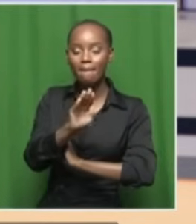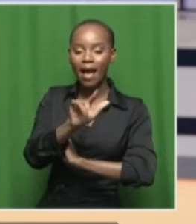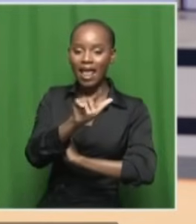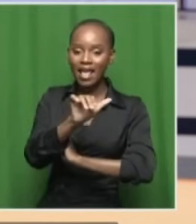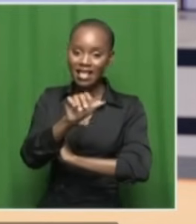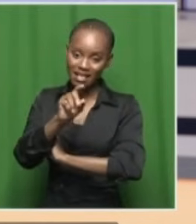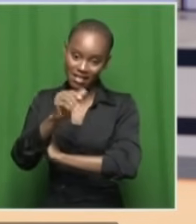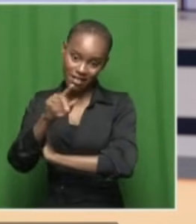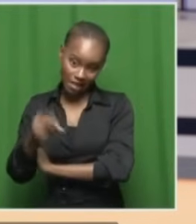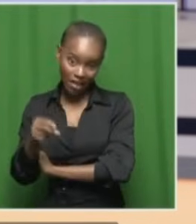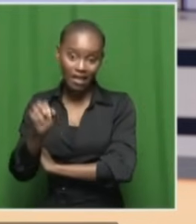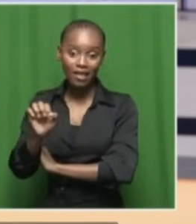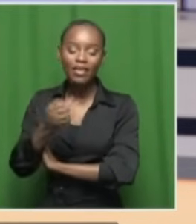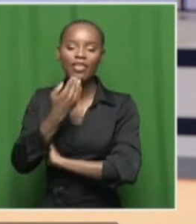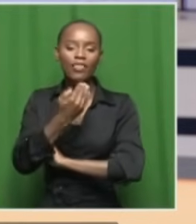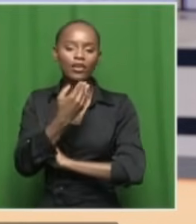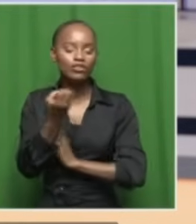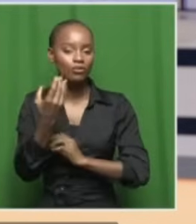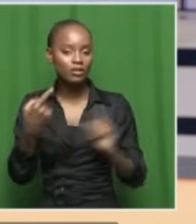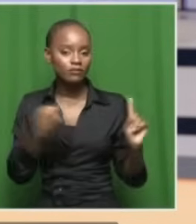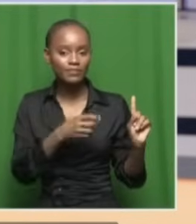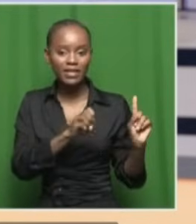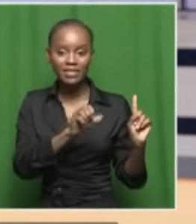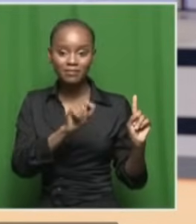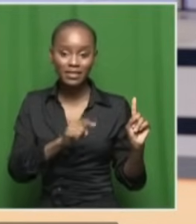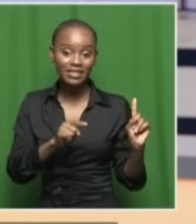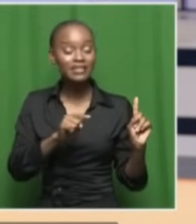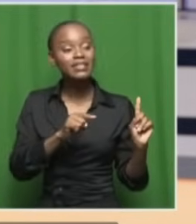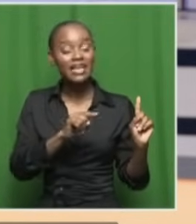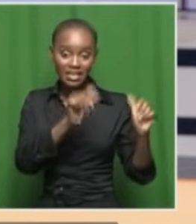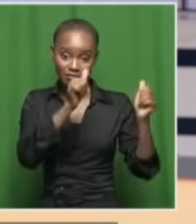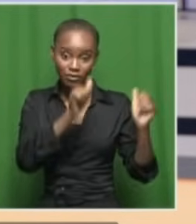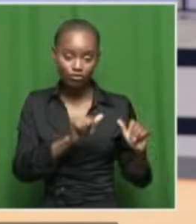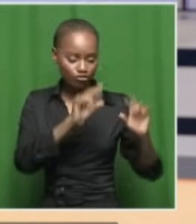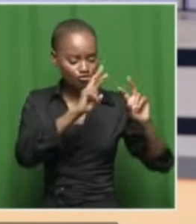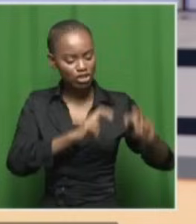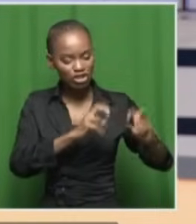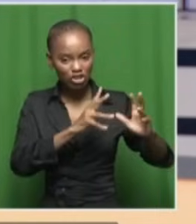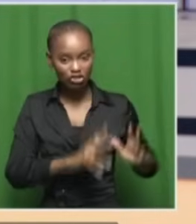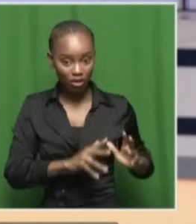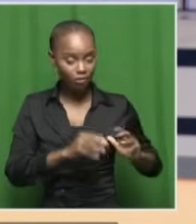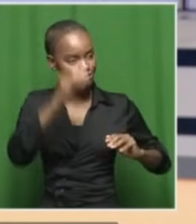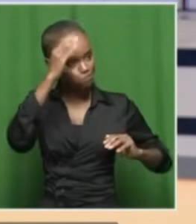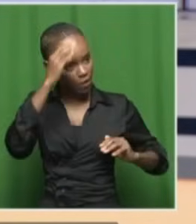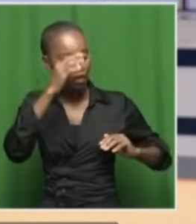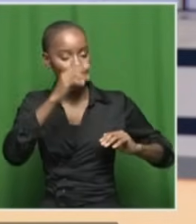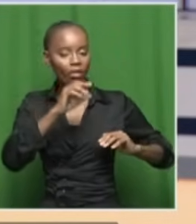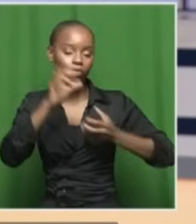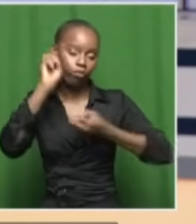Maswele Ralebona, SABC Specialist Researcher for Politics and Governance, unpacking that Govan